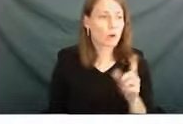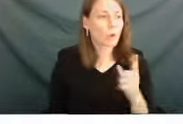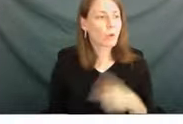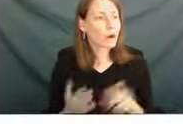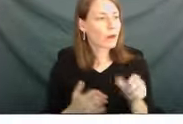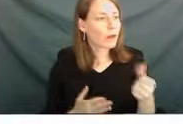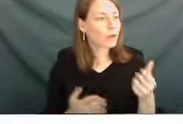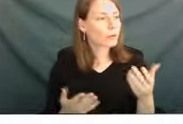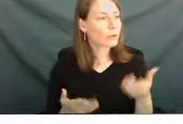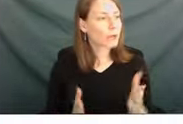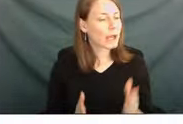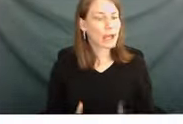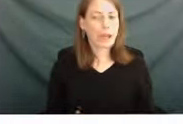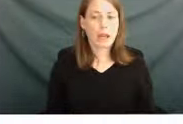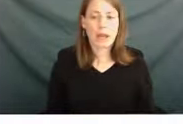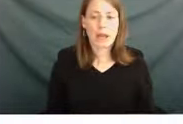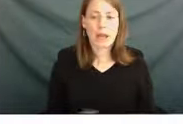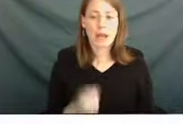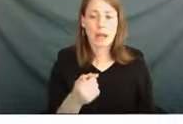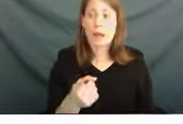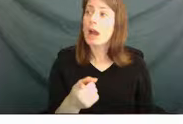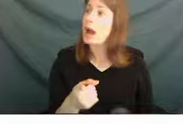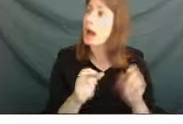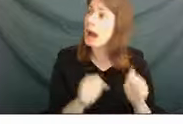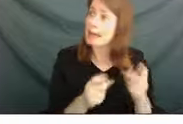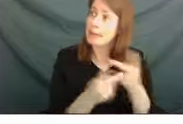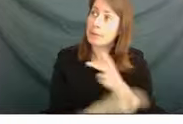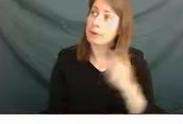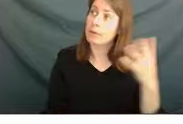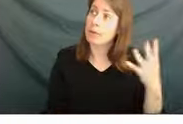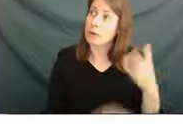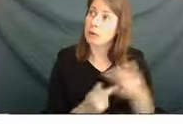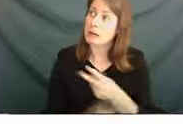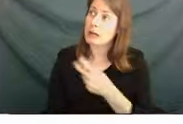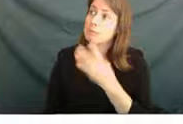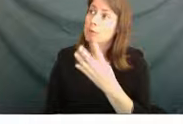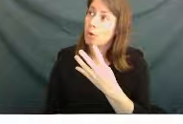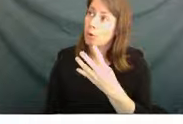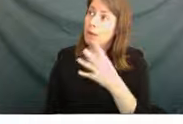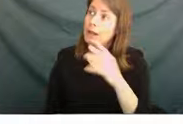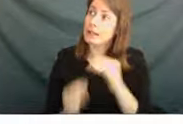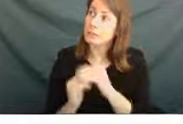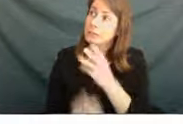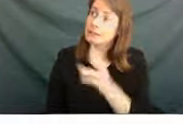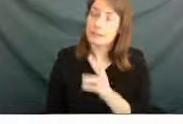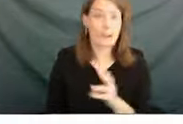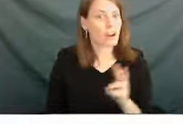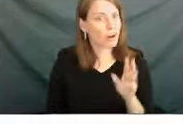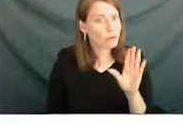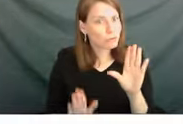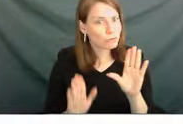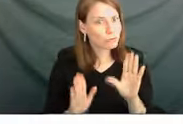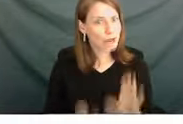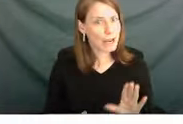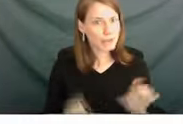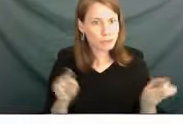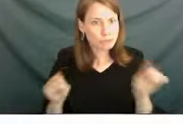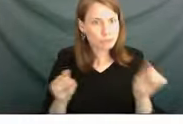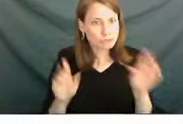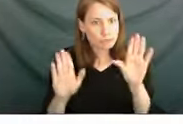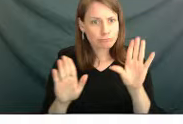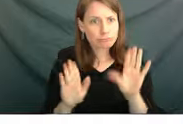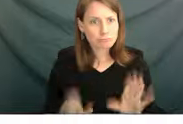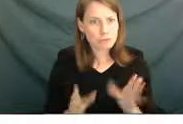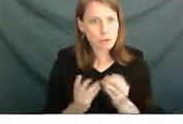16. Fantastic. The 2 different inverses to solve the problem. Well done, you two. So we've now got to divide that